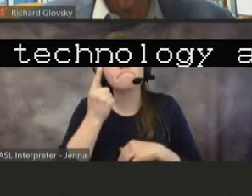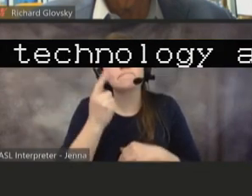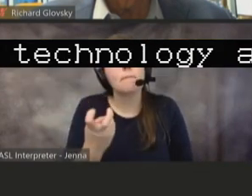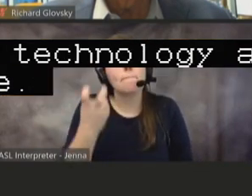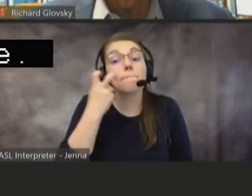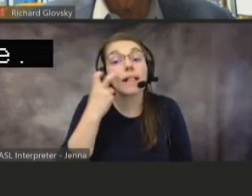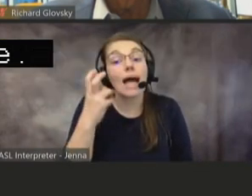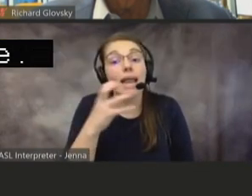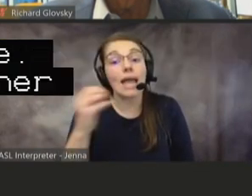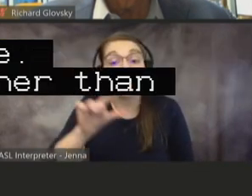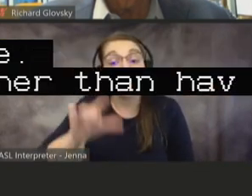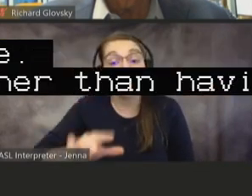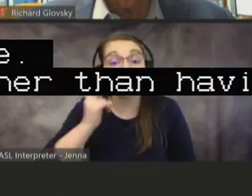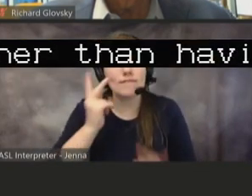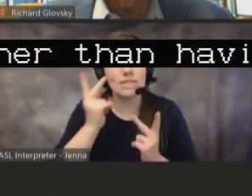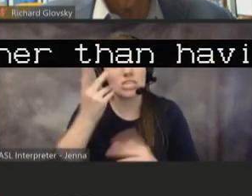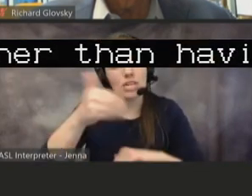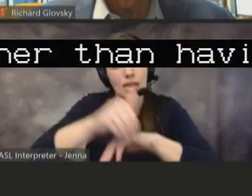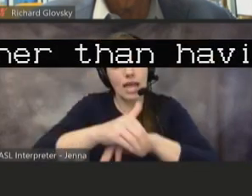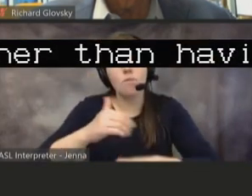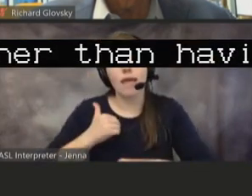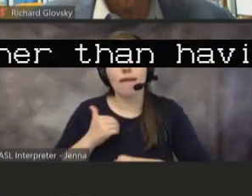Night, there's nothing,